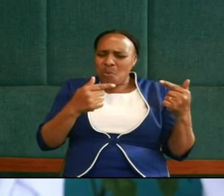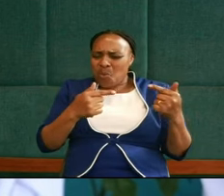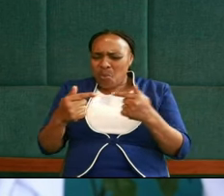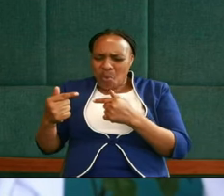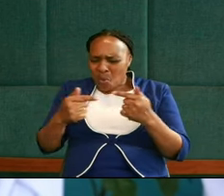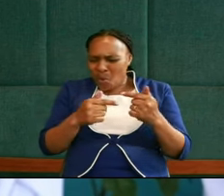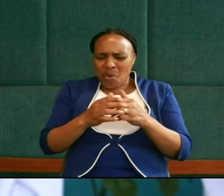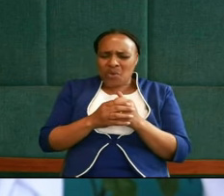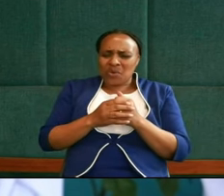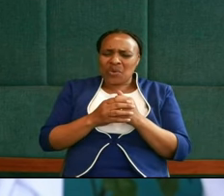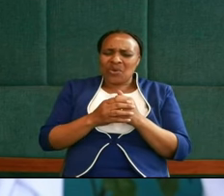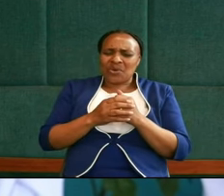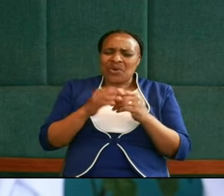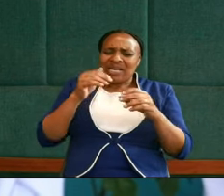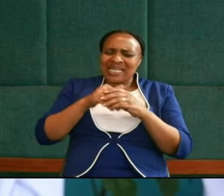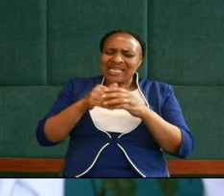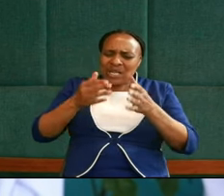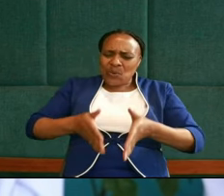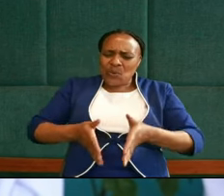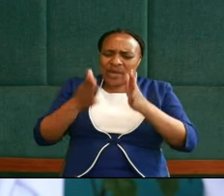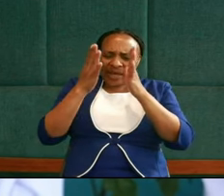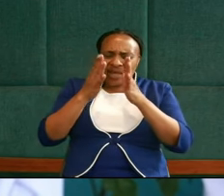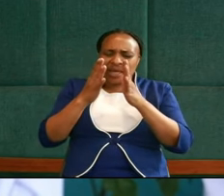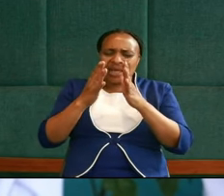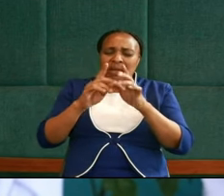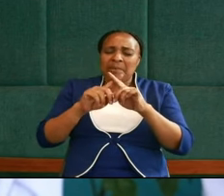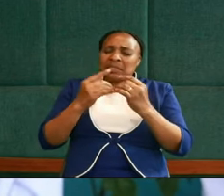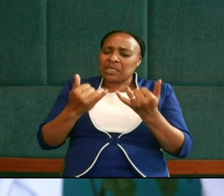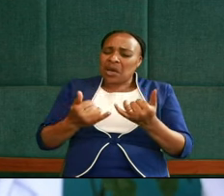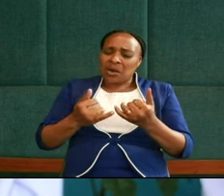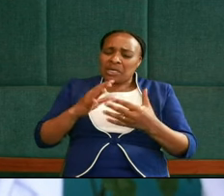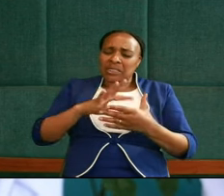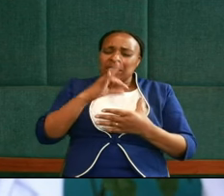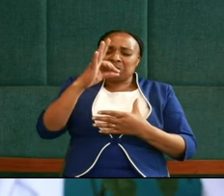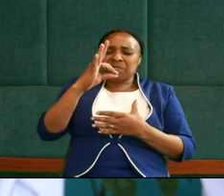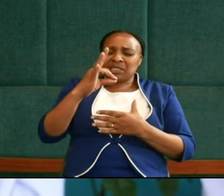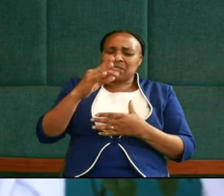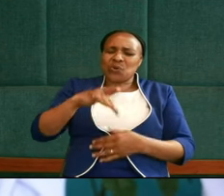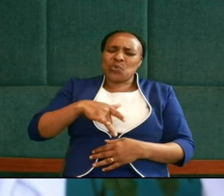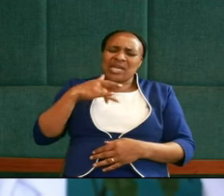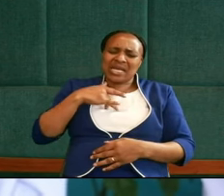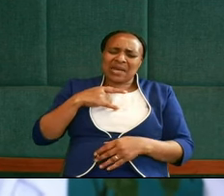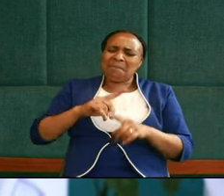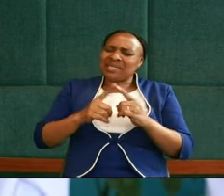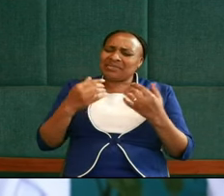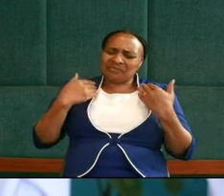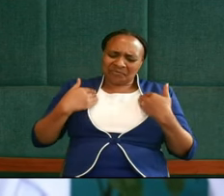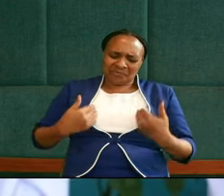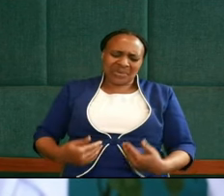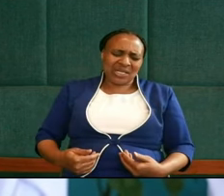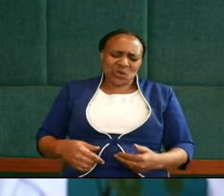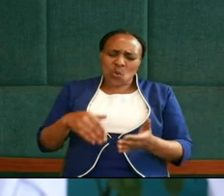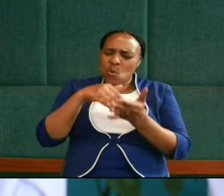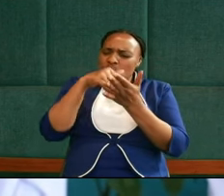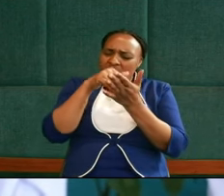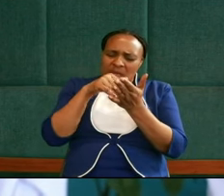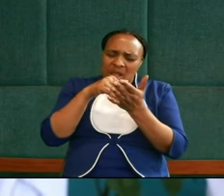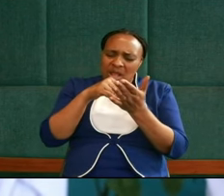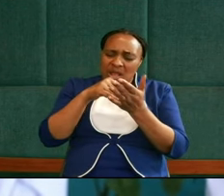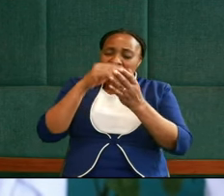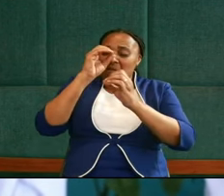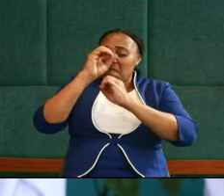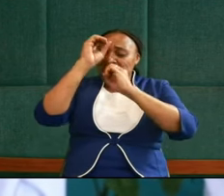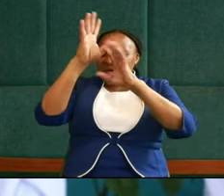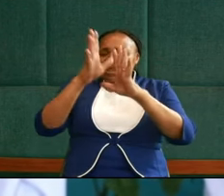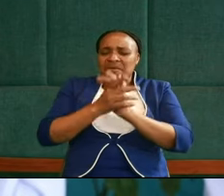tough. The spirit is willing. The flesh is weak. Oh, Father,